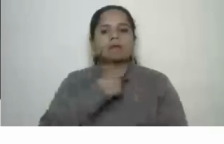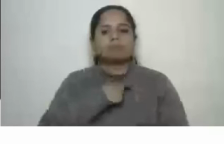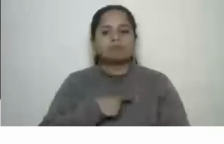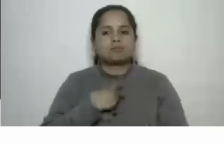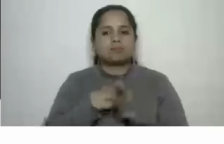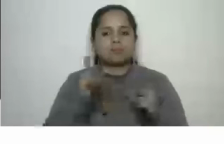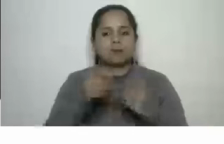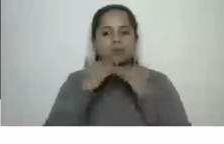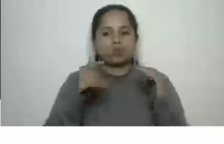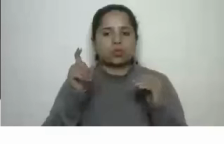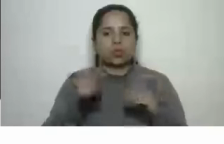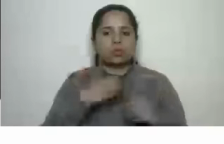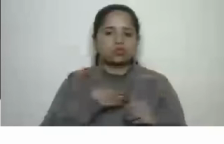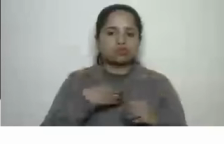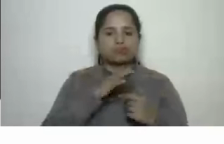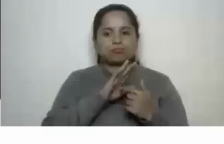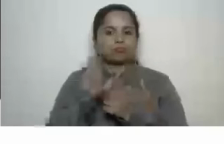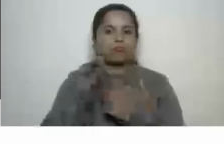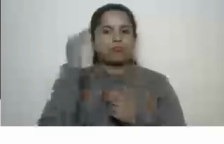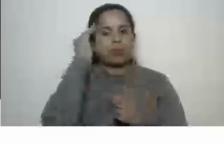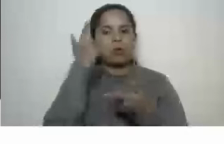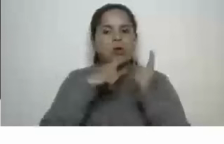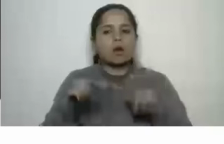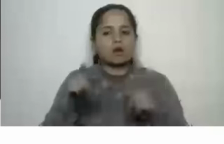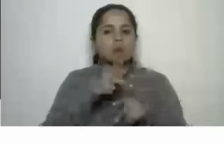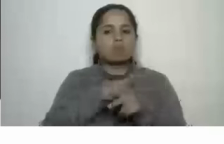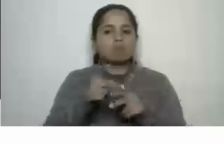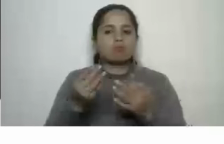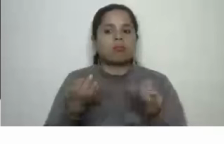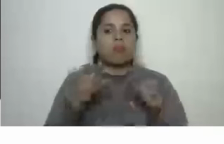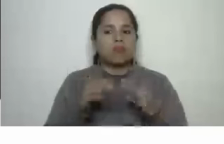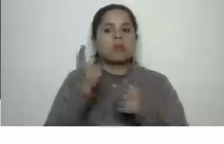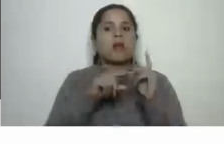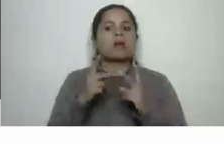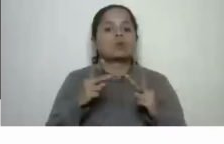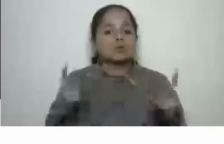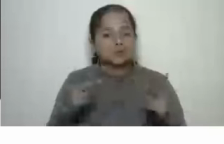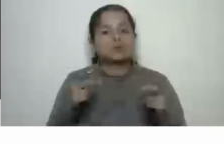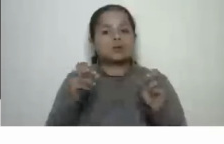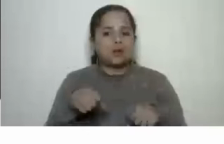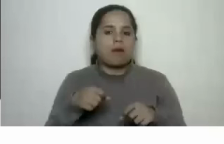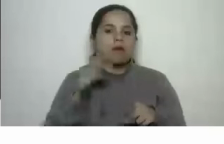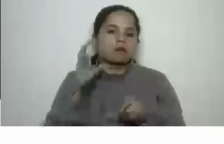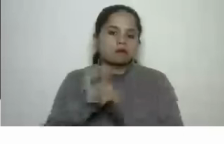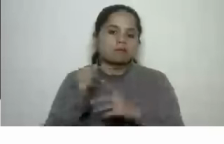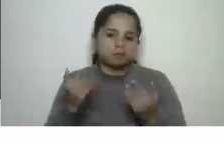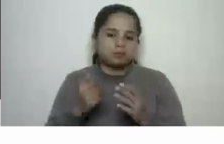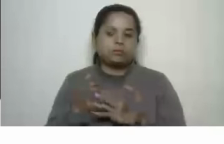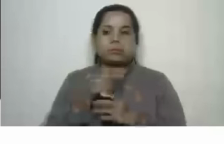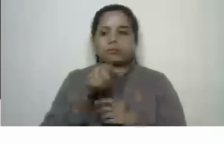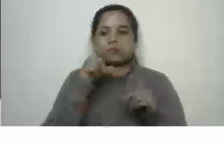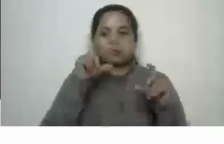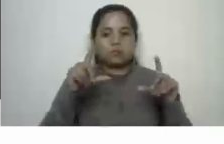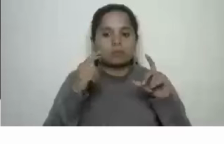students can flaunt their known languages and their proficiency in these languages. This image is taken from